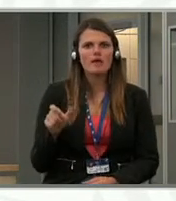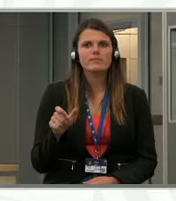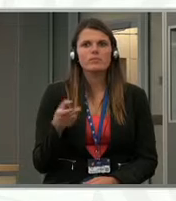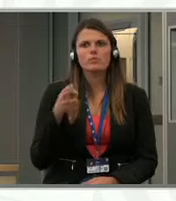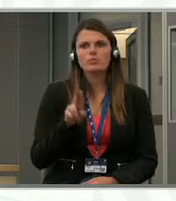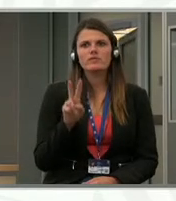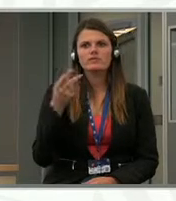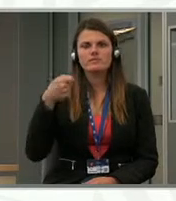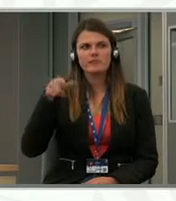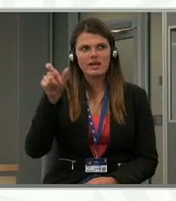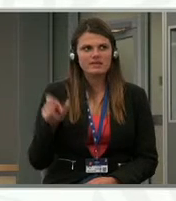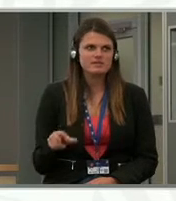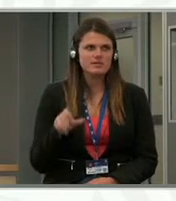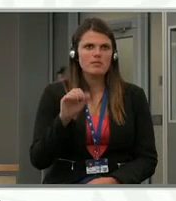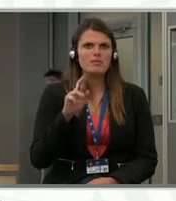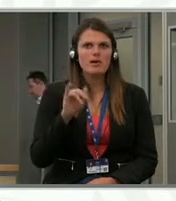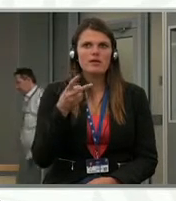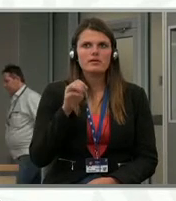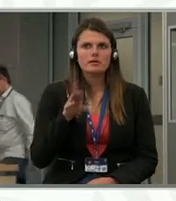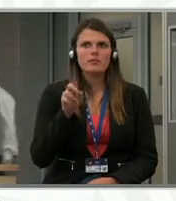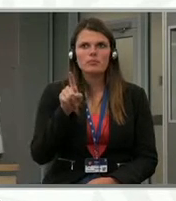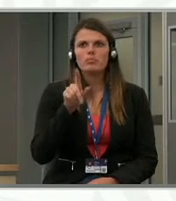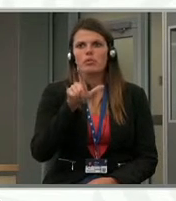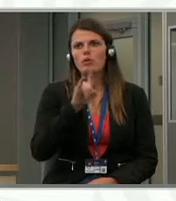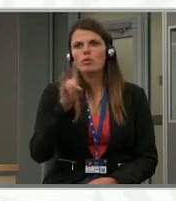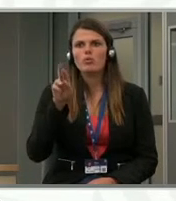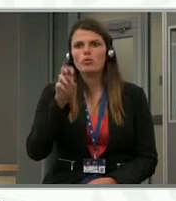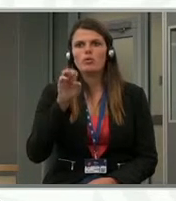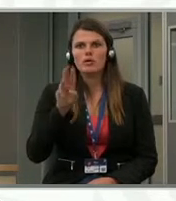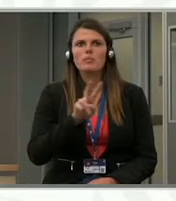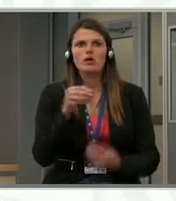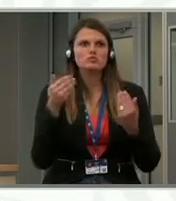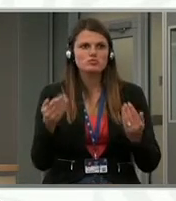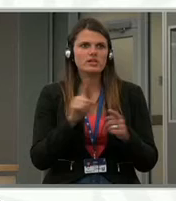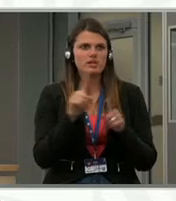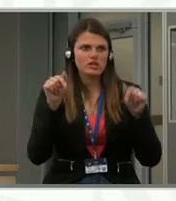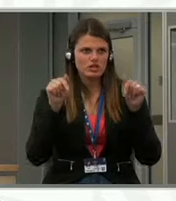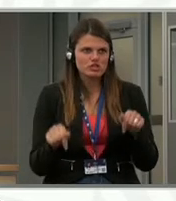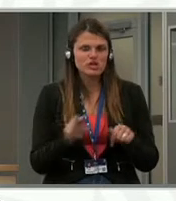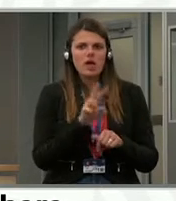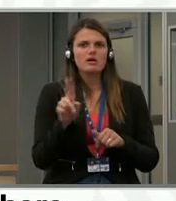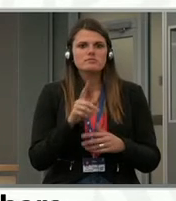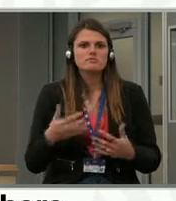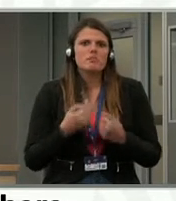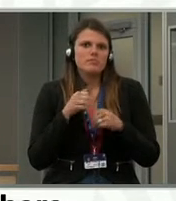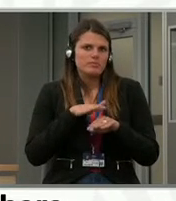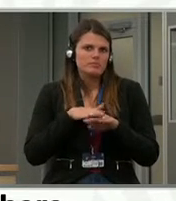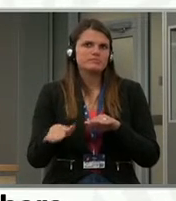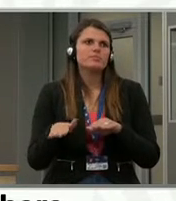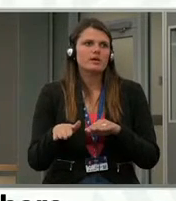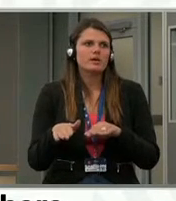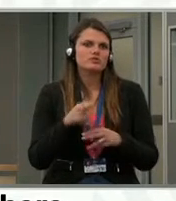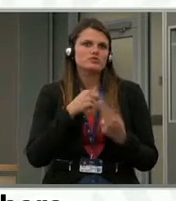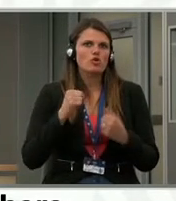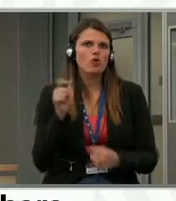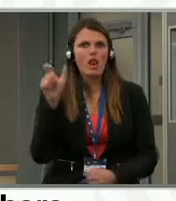group, Marek Plura, who is here, and it's a very committed colleague on the topics.